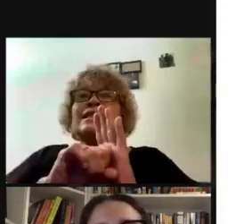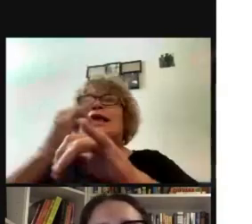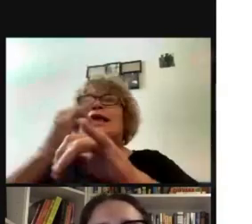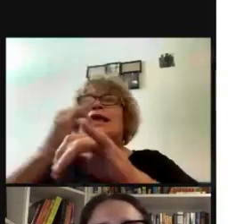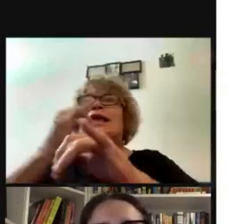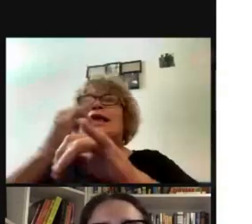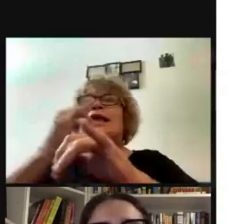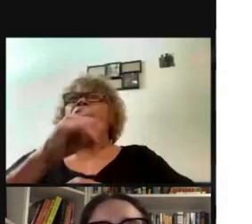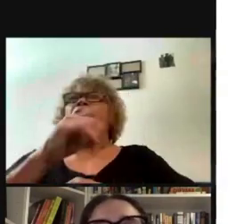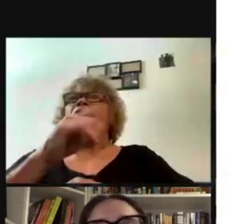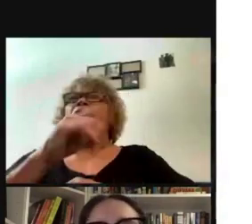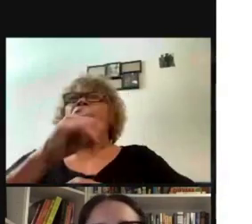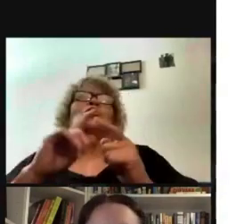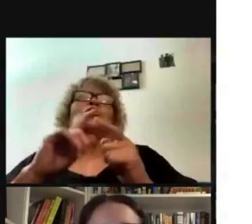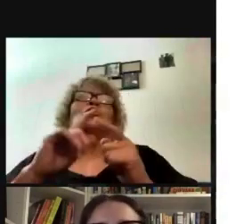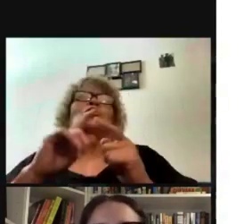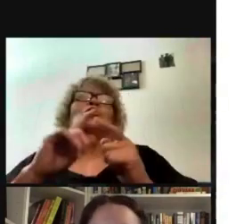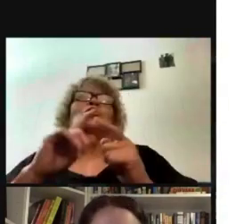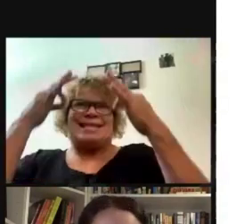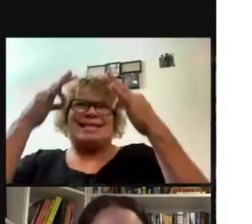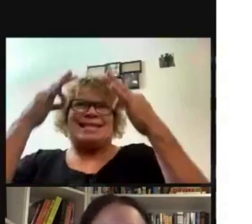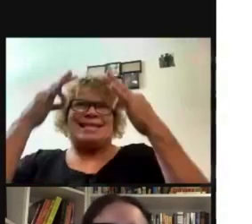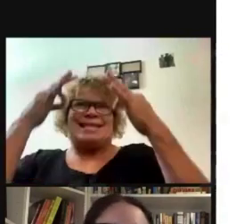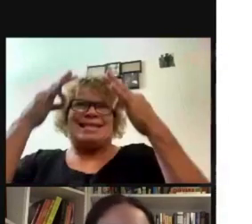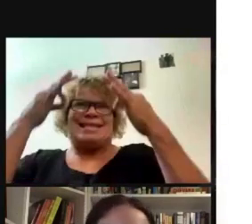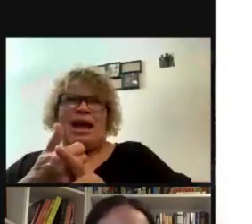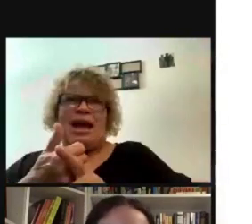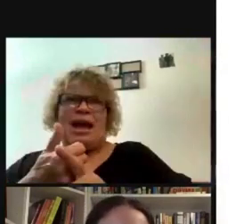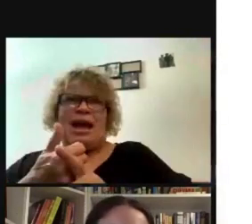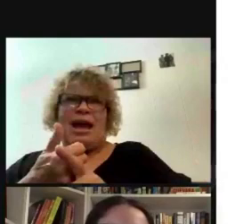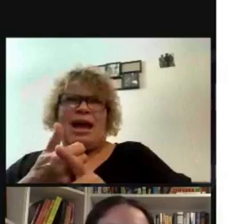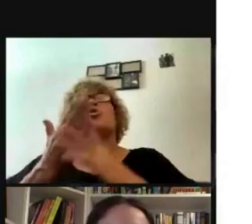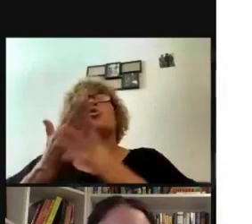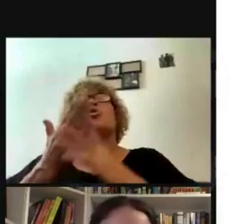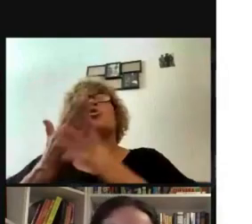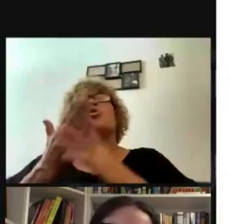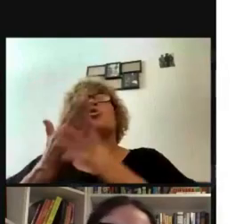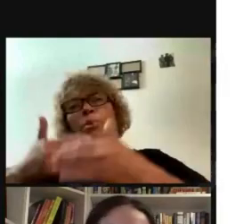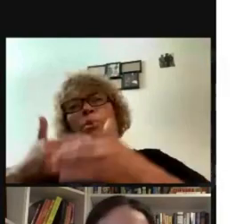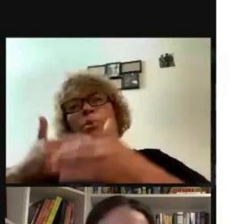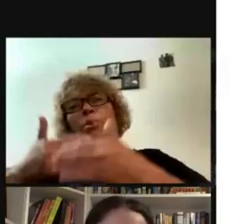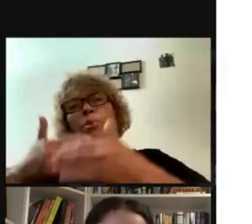became a ward of the state. And so again, through this process, we get a sense of how